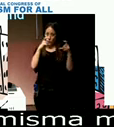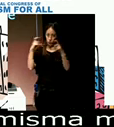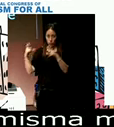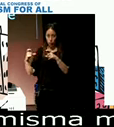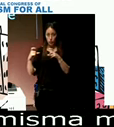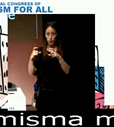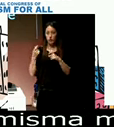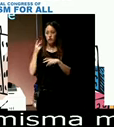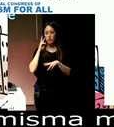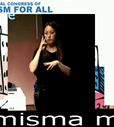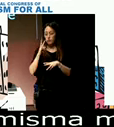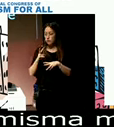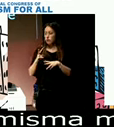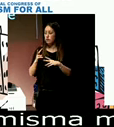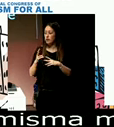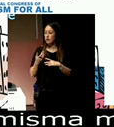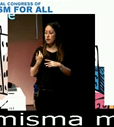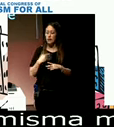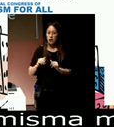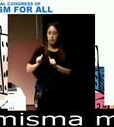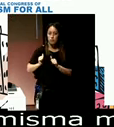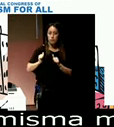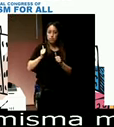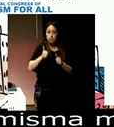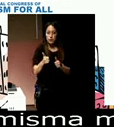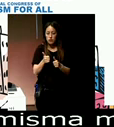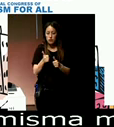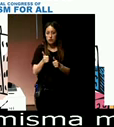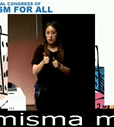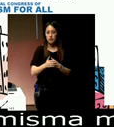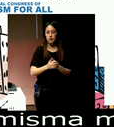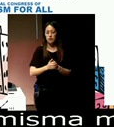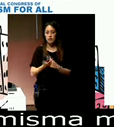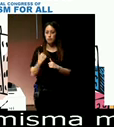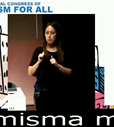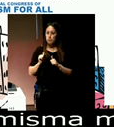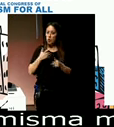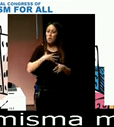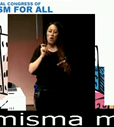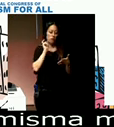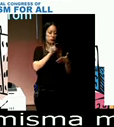These are some images where you can see that from the very beginning,